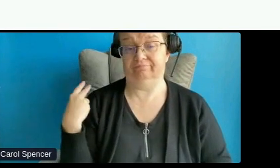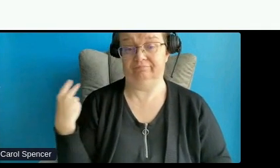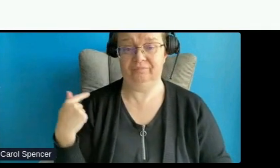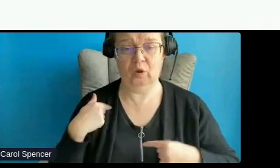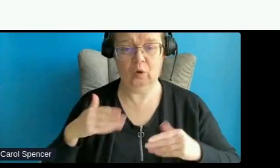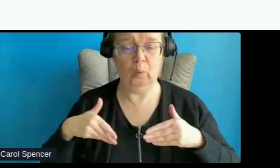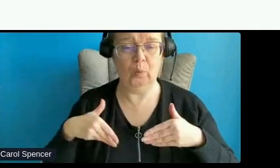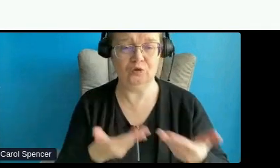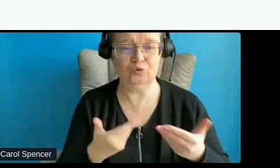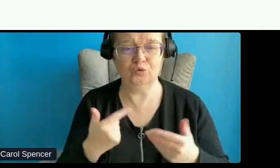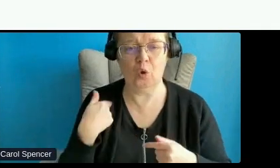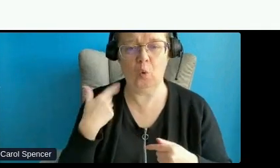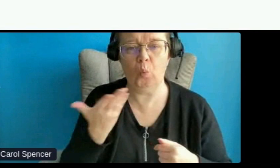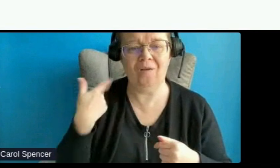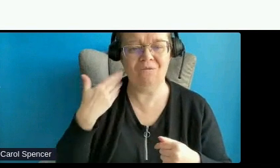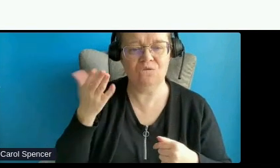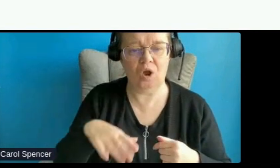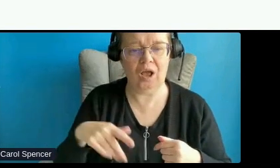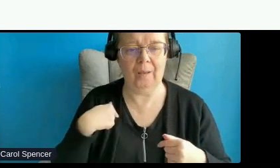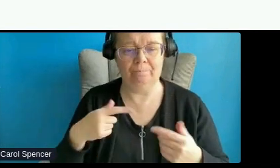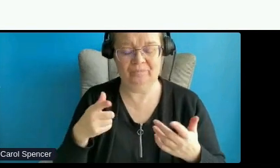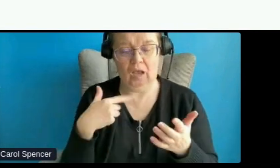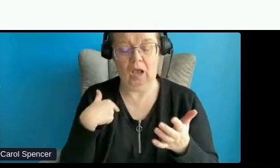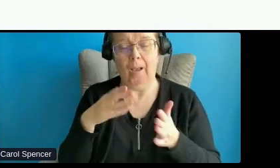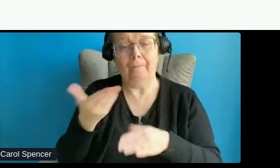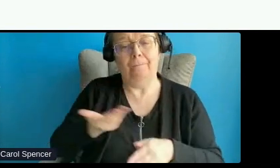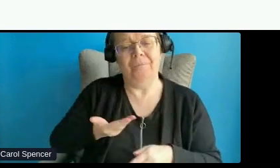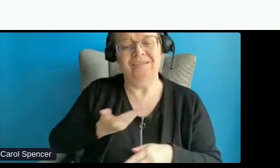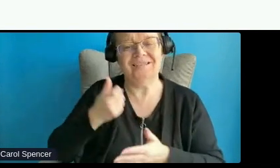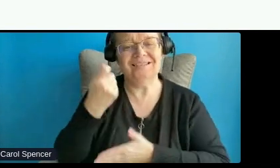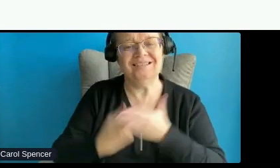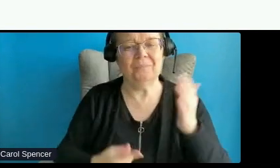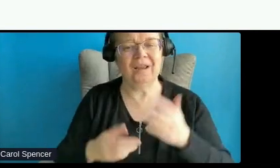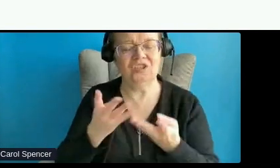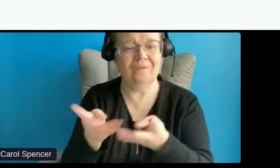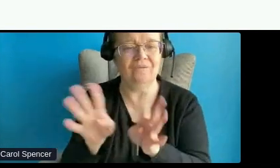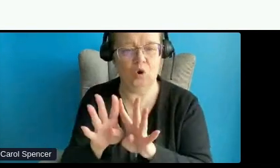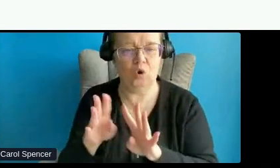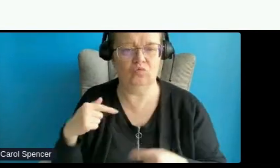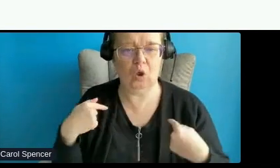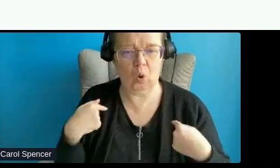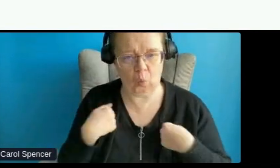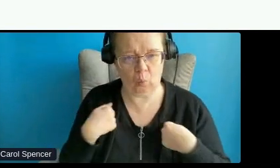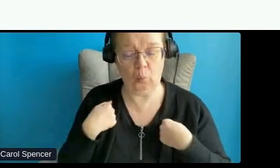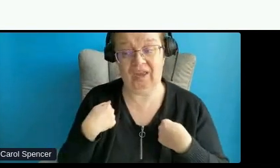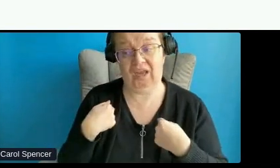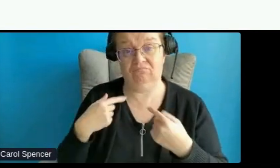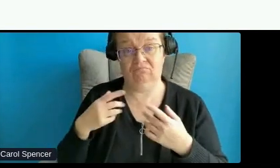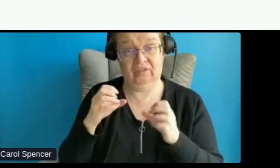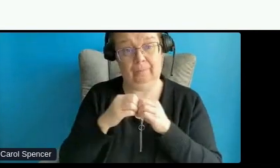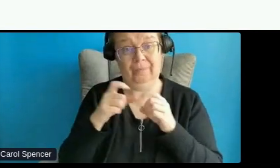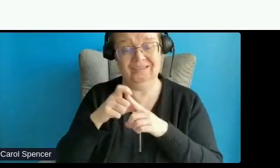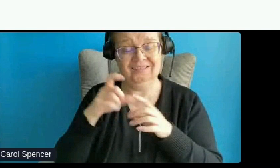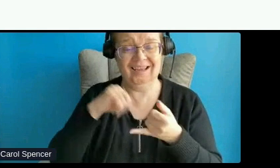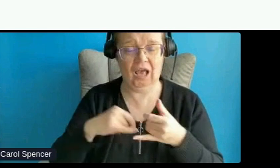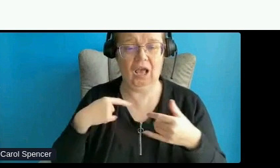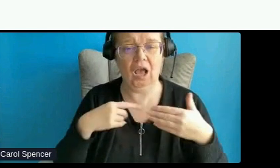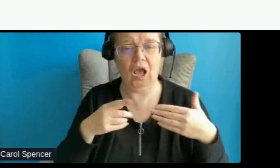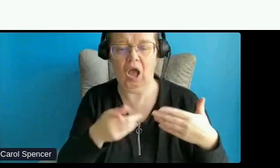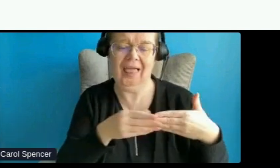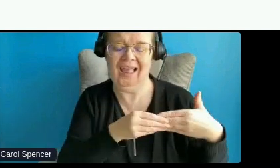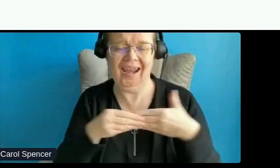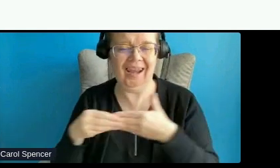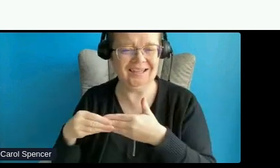introduce where we come from, which is Business Disability Forum. We are Business Disability Forum, the leading business membership